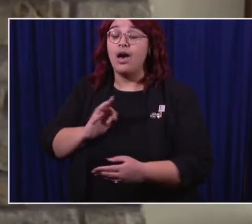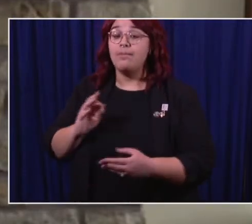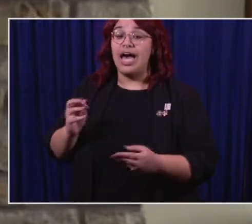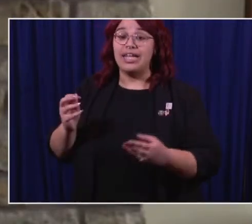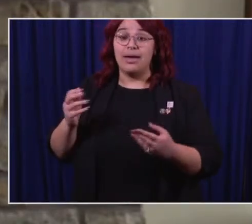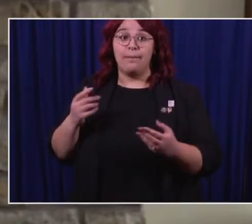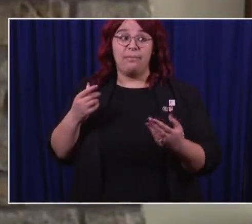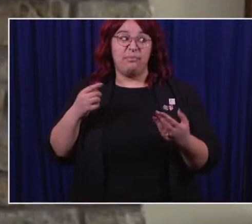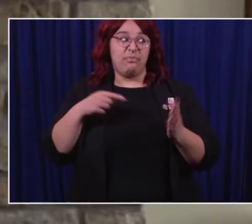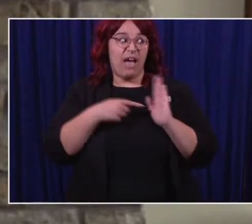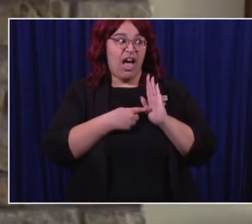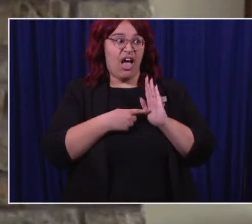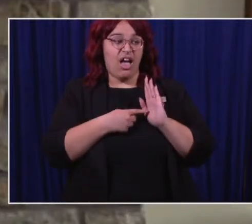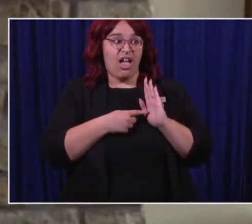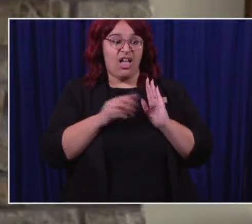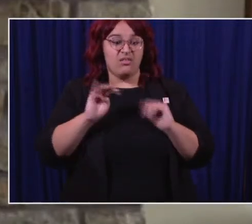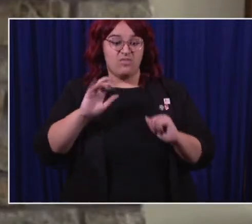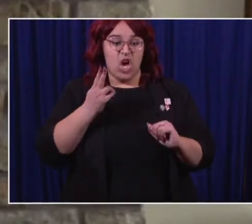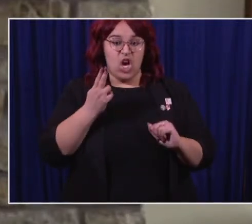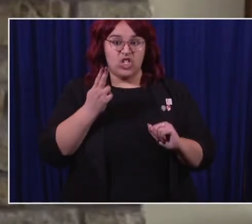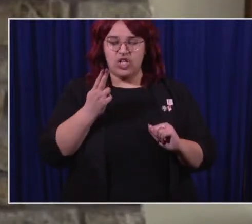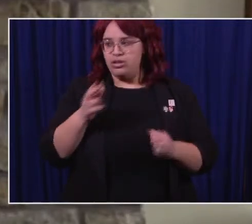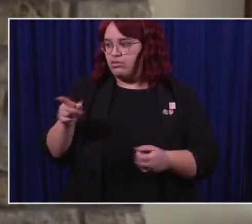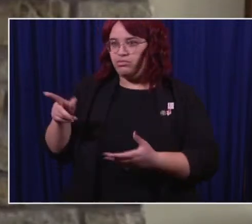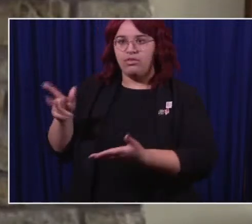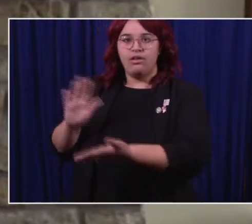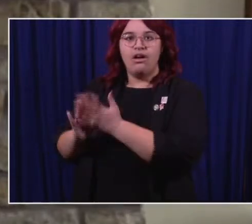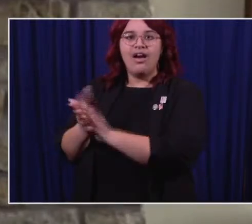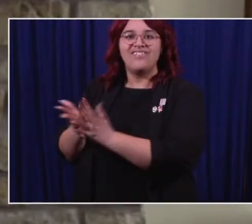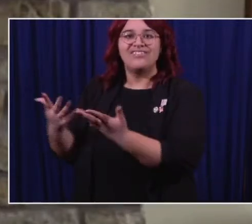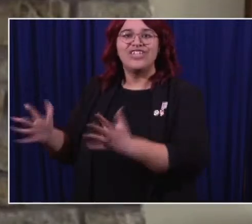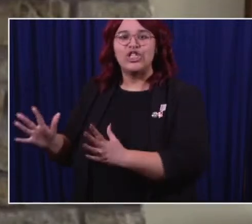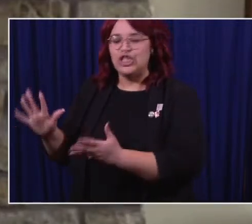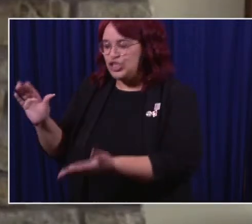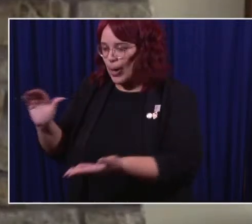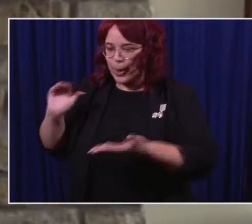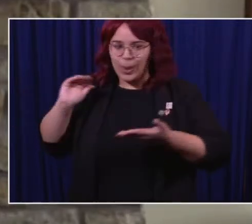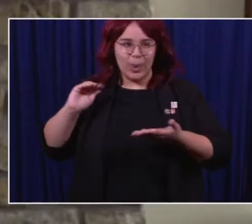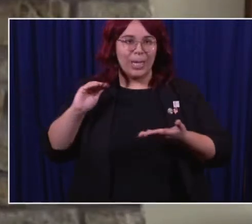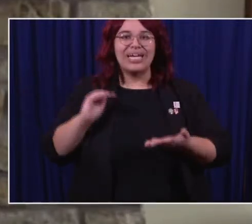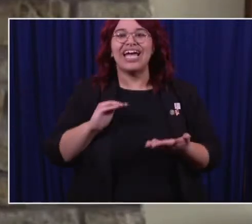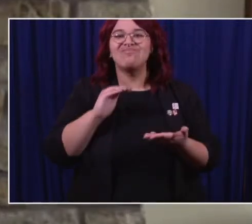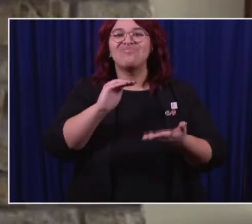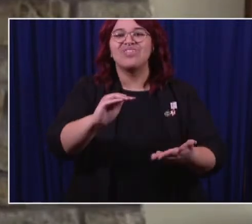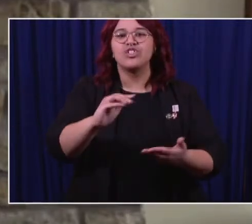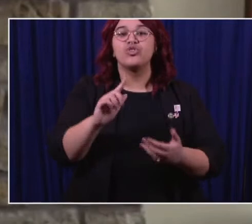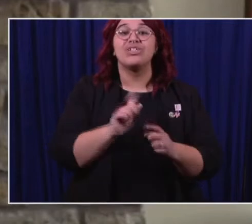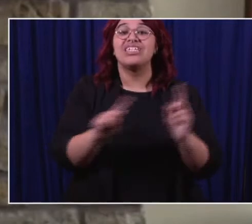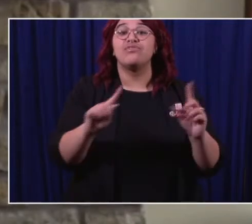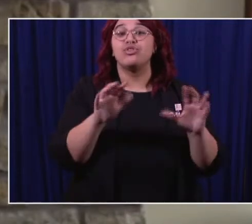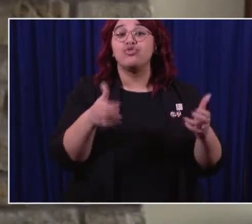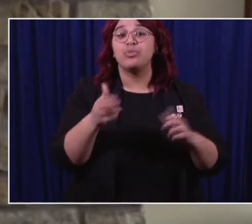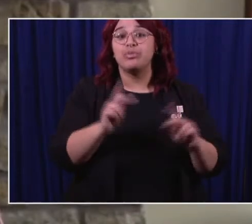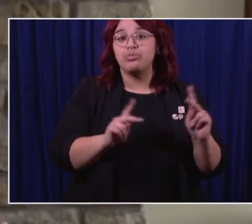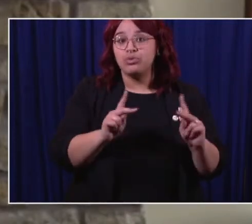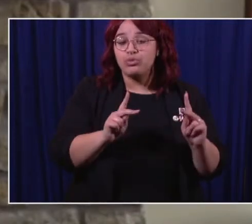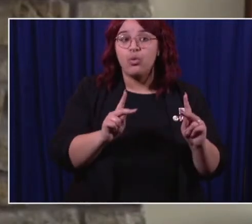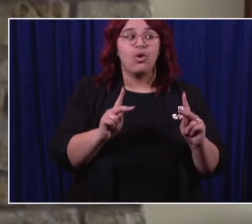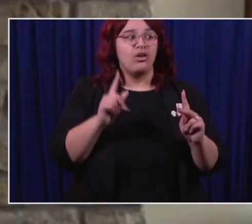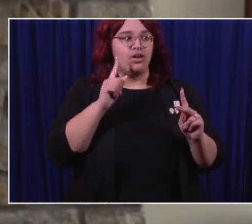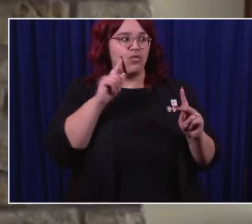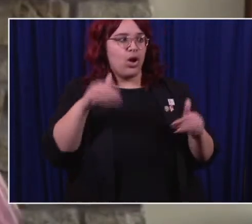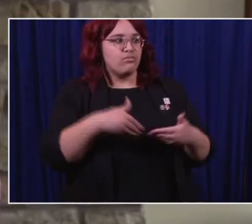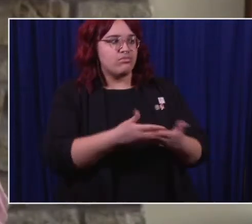for that as we look at allocation. We also think we're going to have Johnson & Johnson coming in. Now, is that going to be the week of